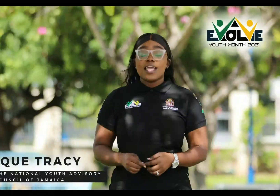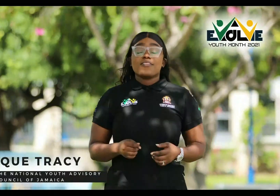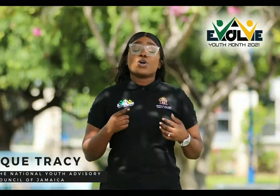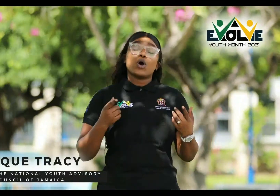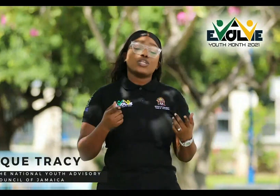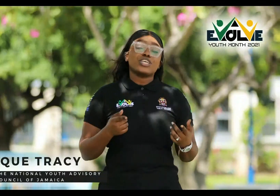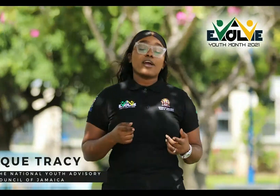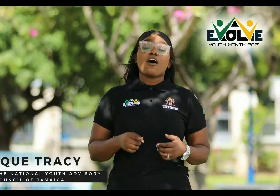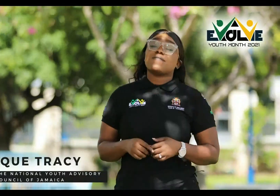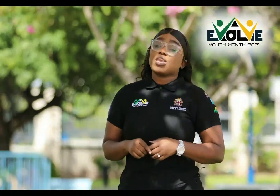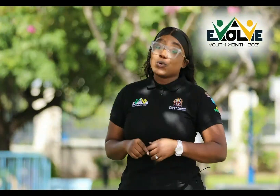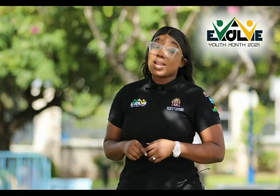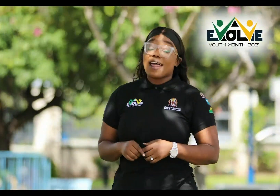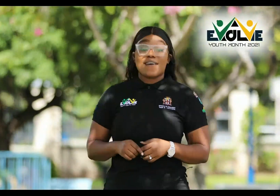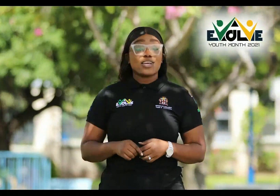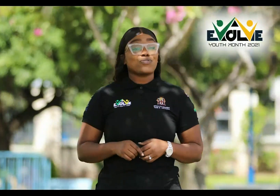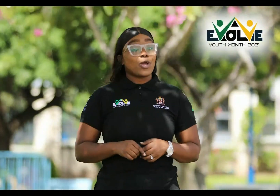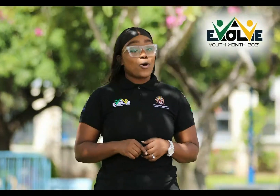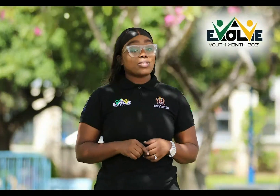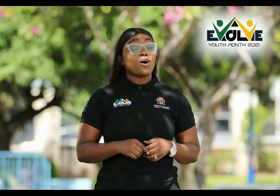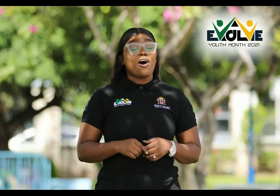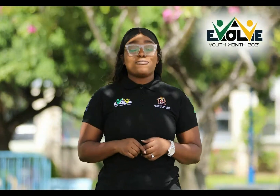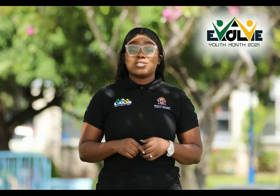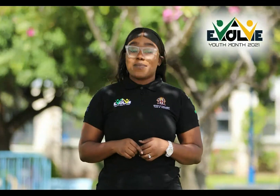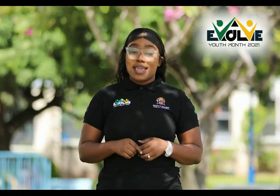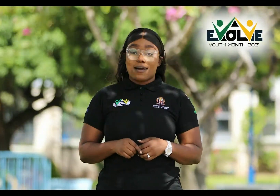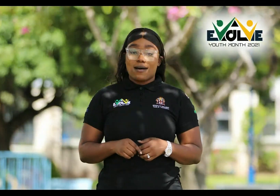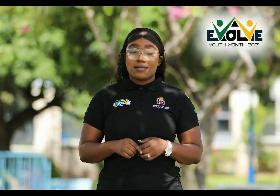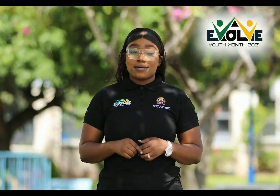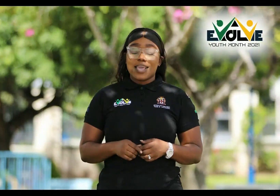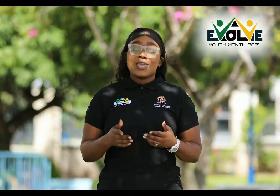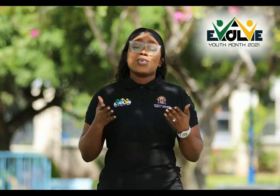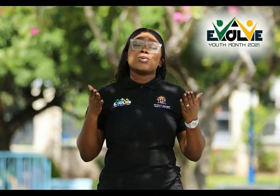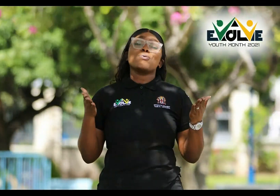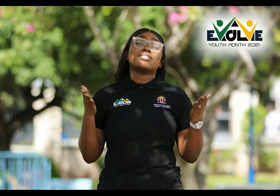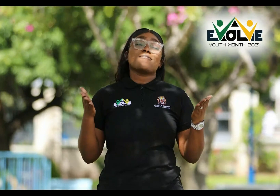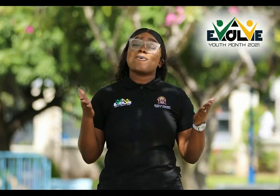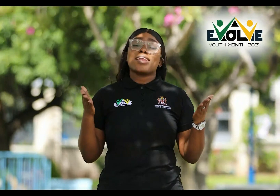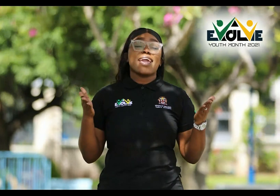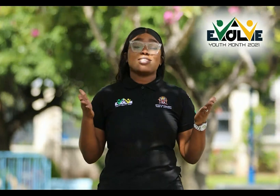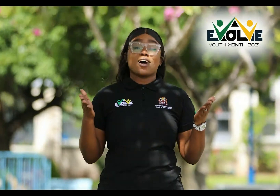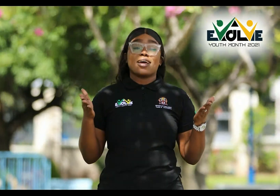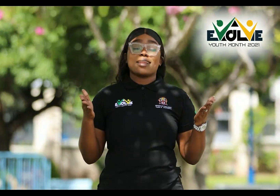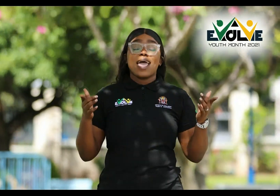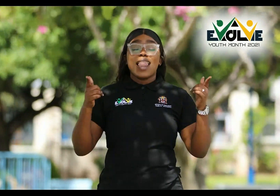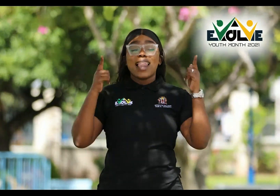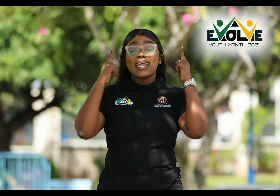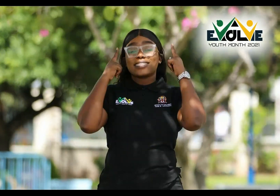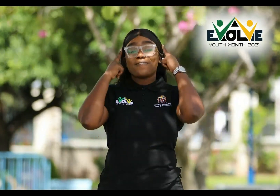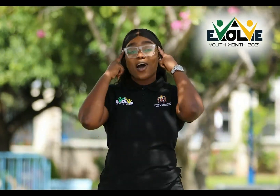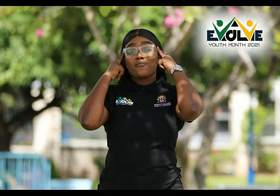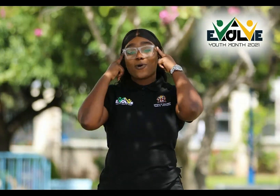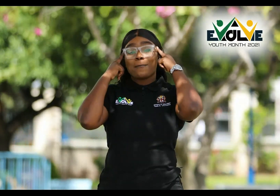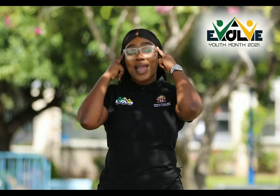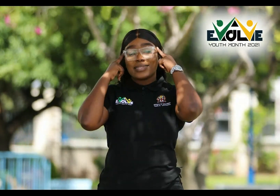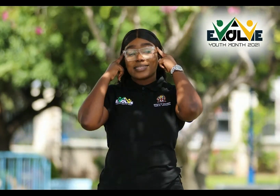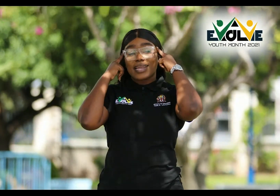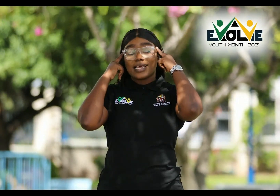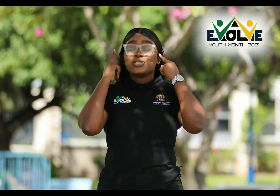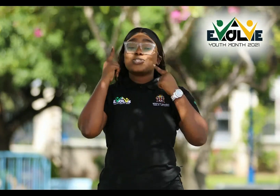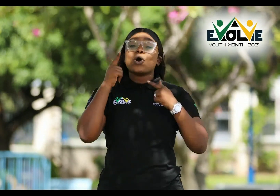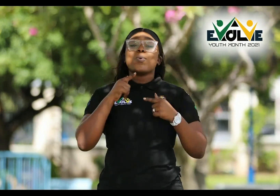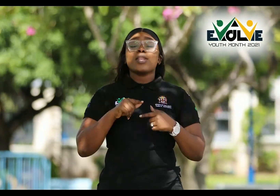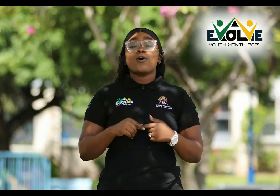Tracy, the co-chair of the Youth Advisory Council of Jamaica. Youths of our nation, let's evolve our